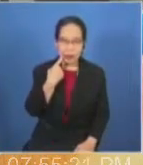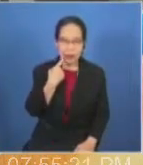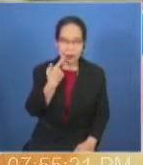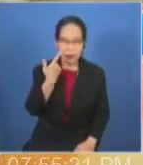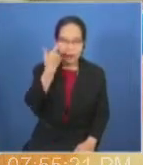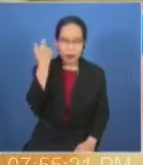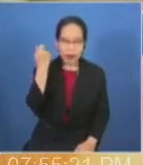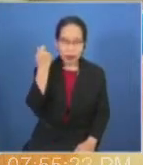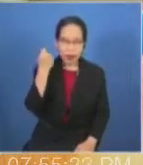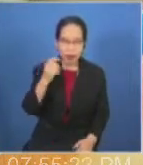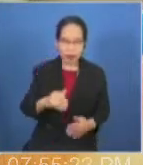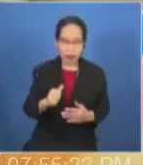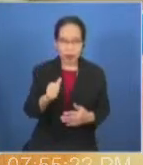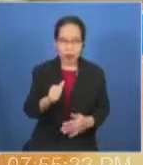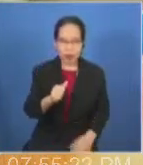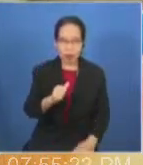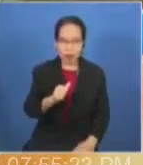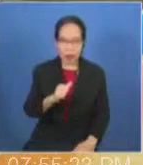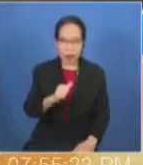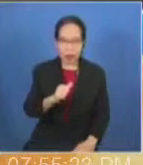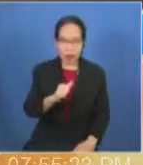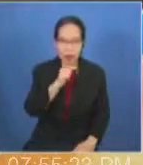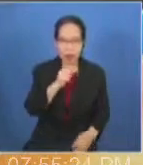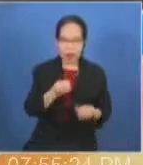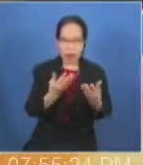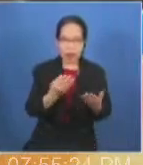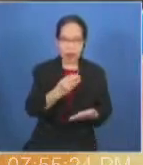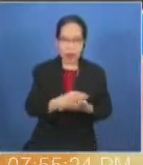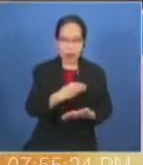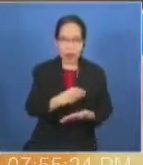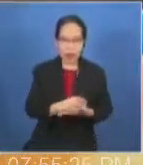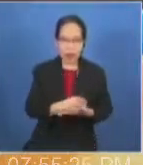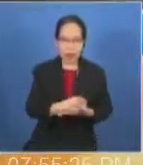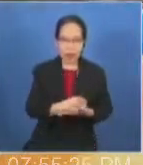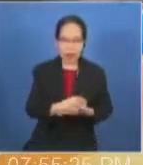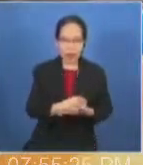he almost couldn't give us money.